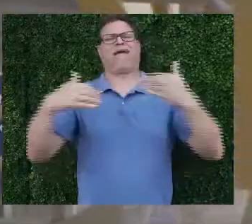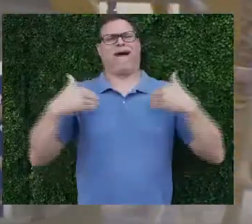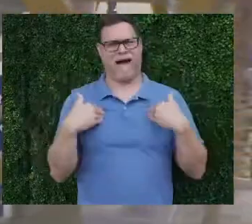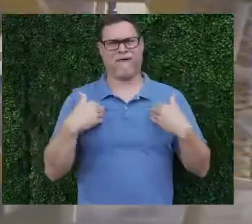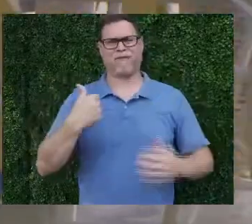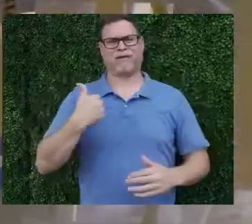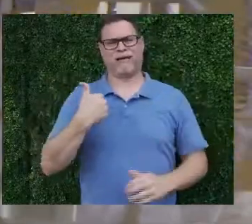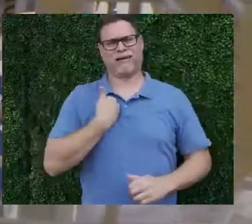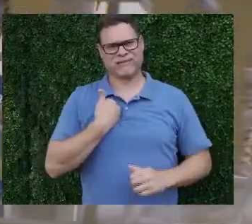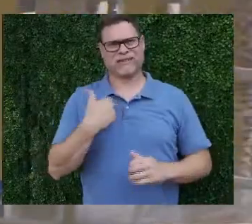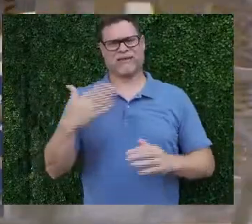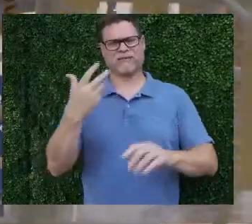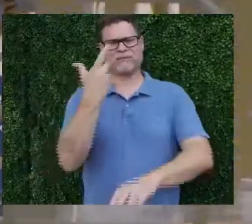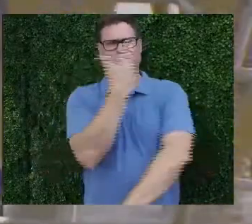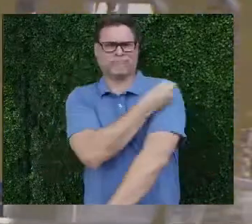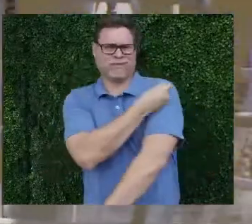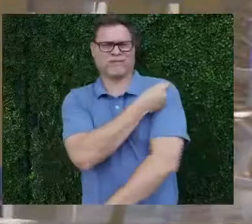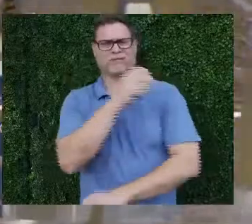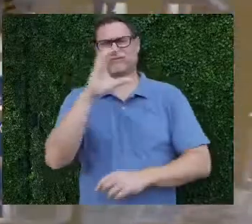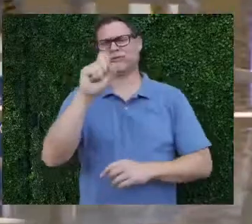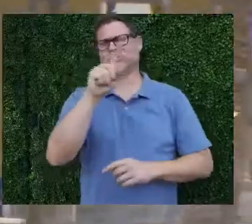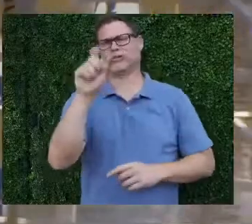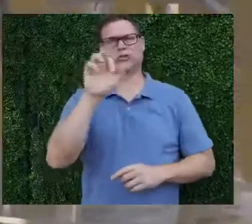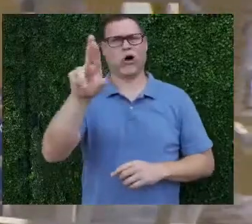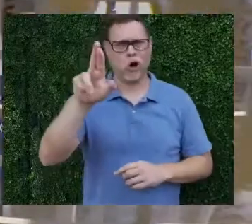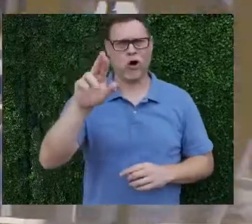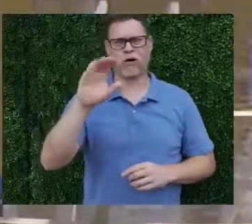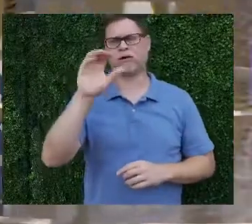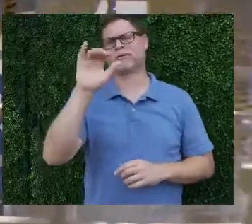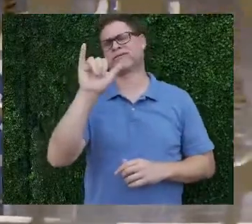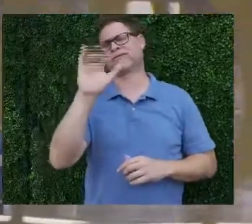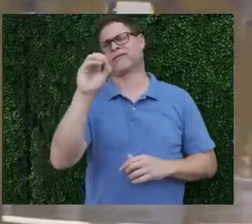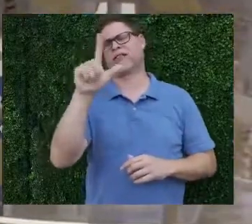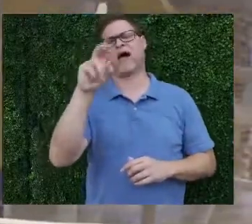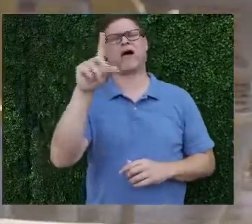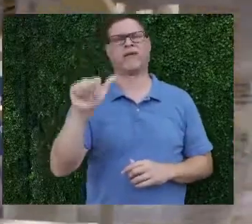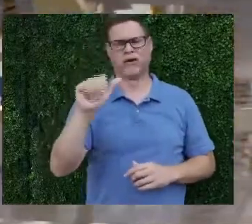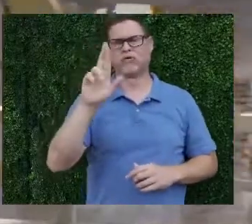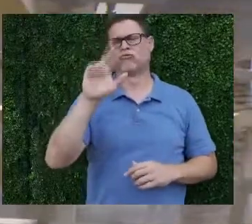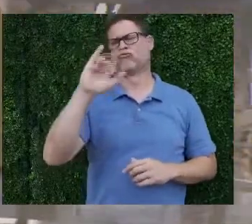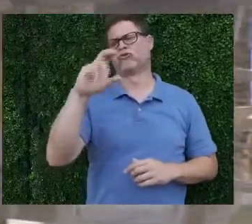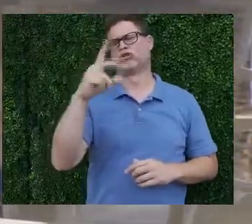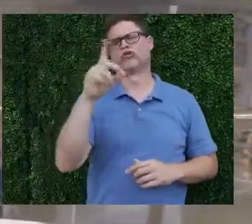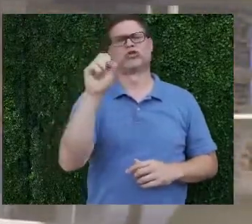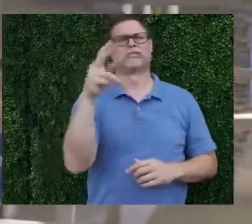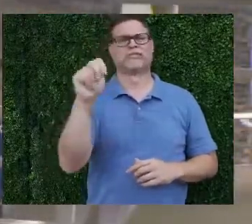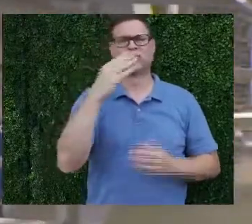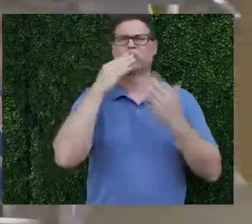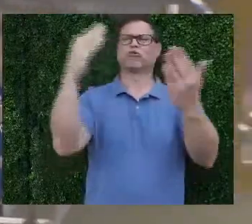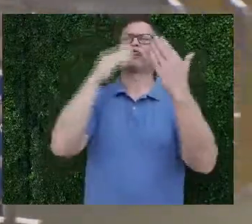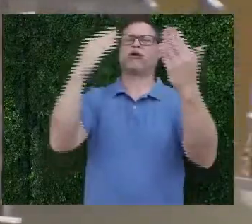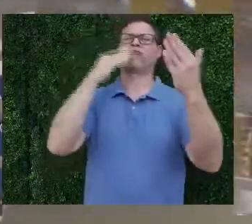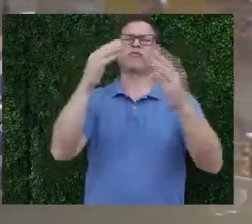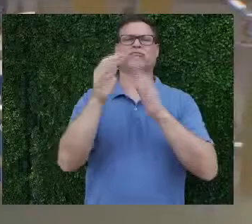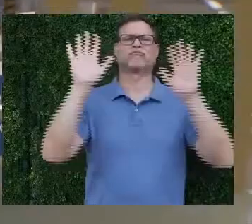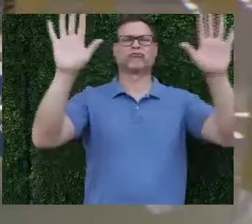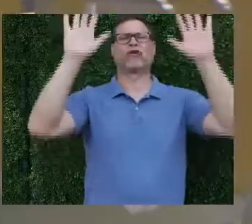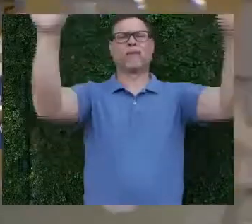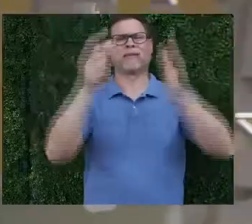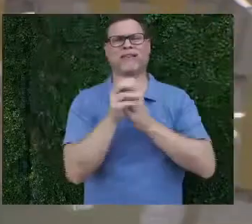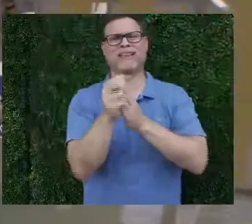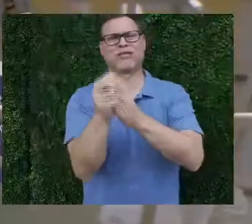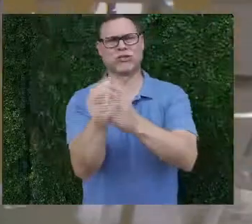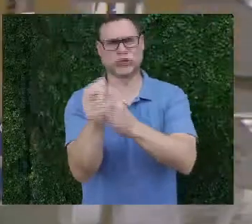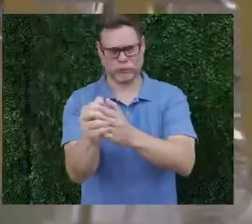own vaccine czar, Yolanda Richardson, who is here as well, and we're grateful for her incredible leadership and